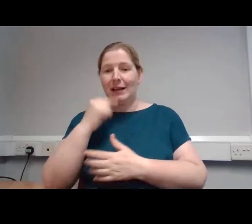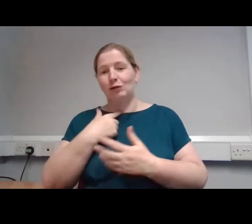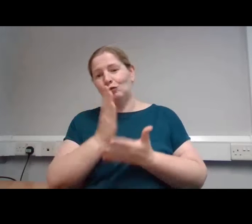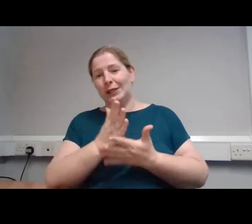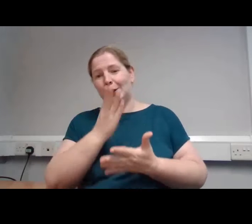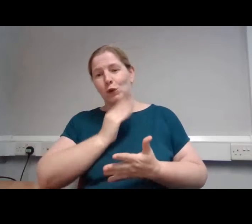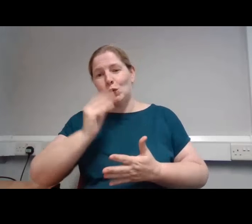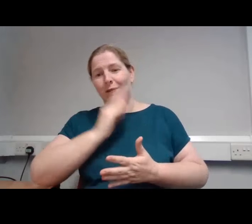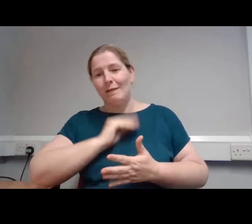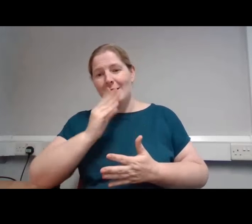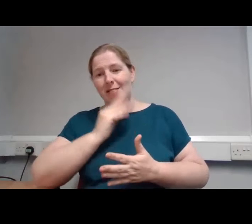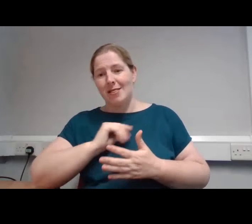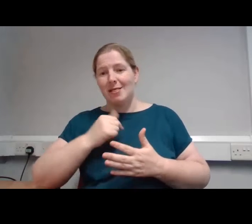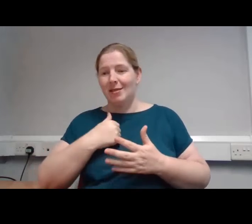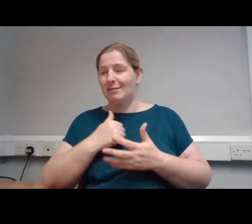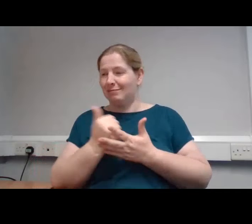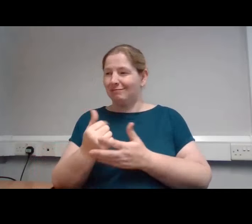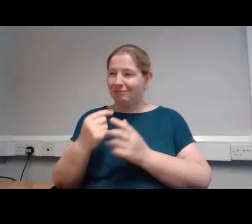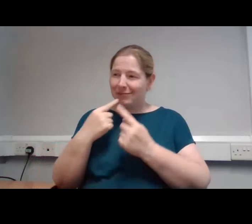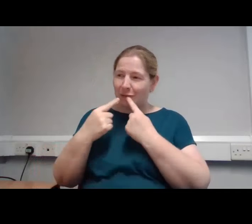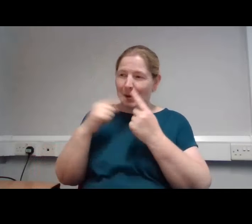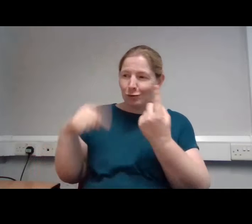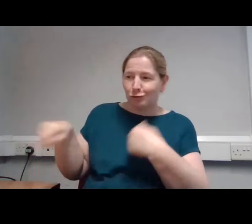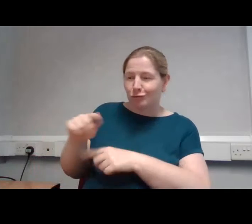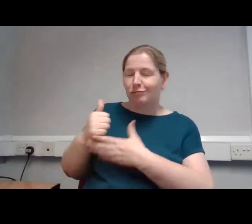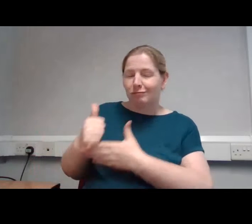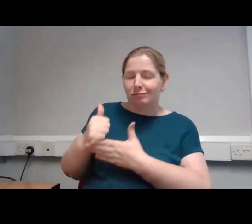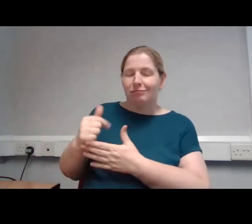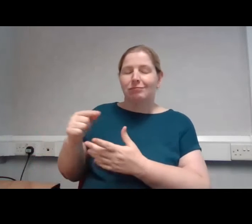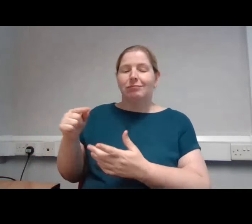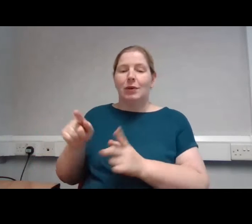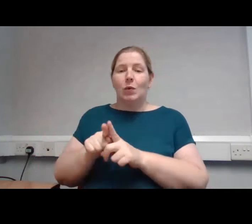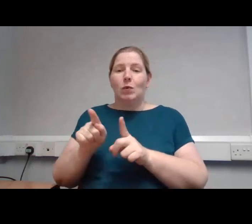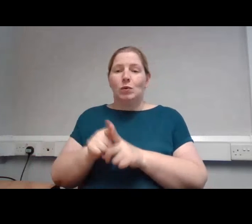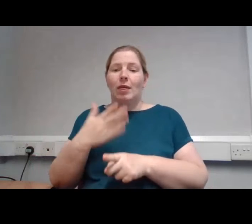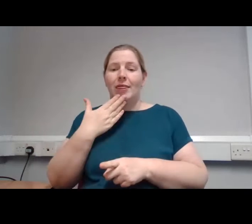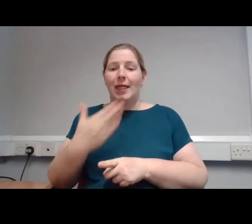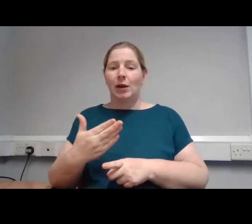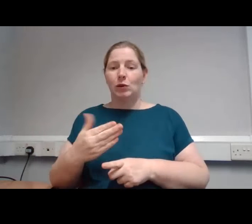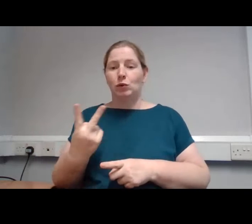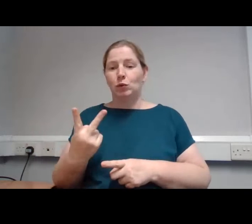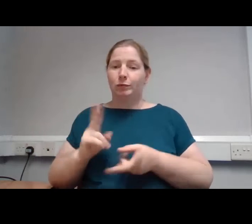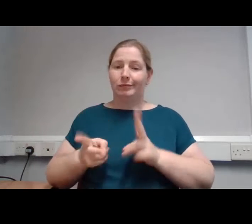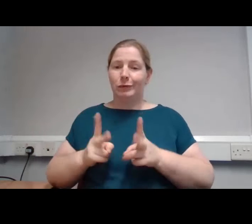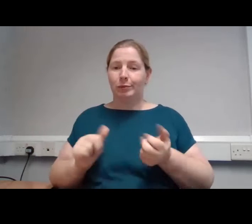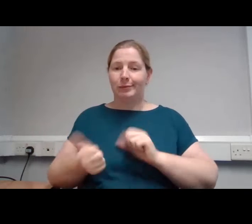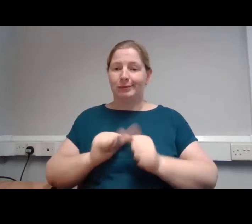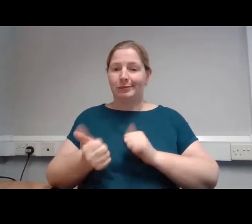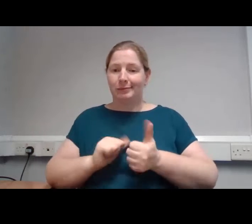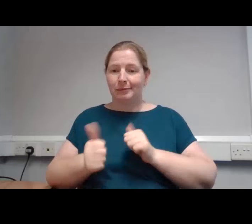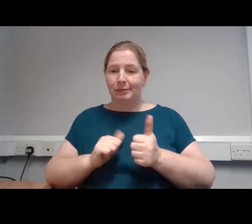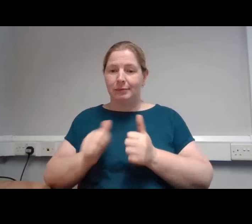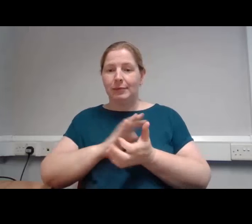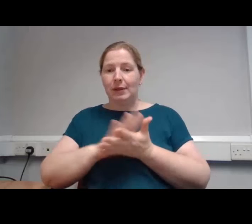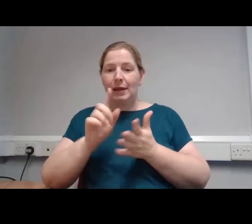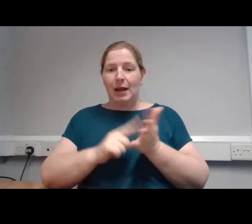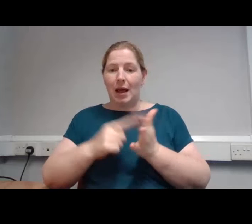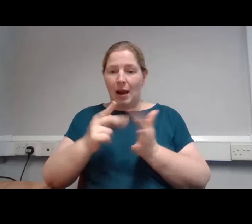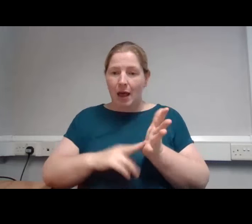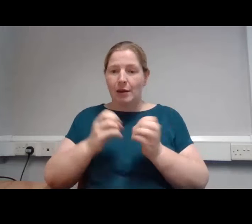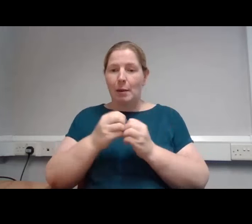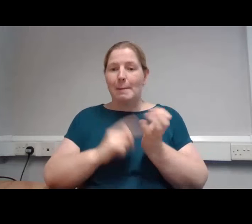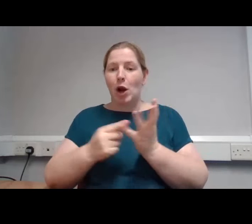some things that are going to help some people that I know as well. I'd also like to say thank you very much to our two signers today, Helen Blunden and